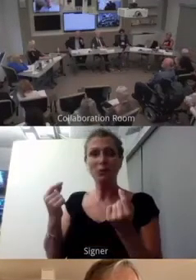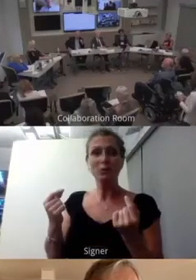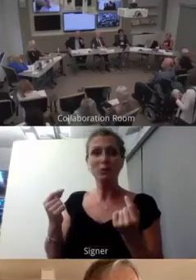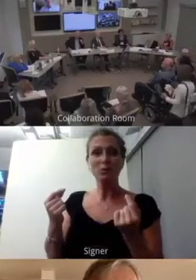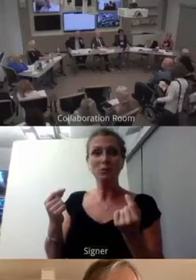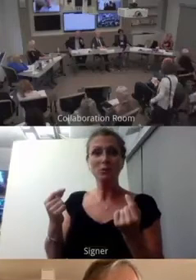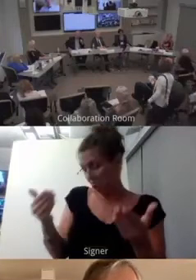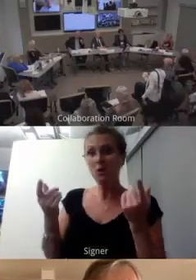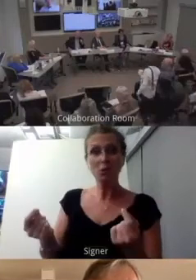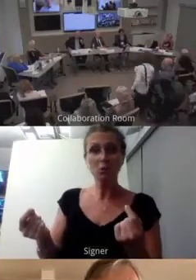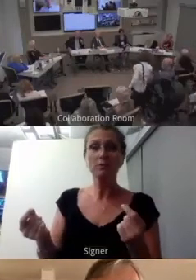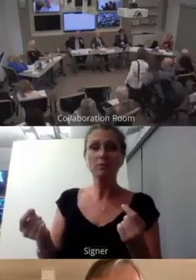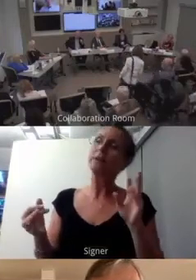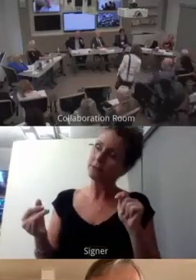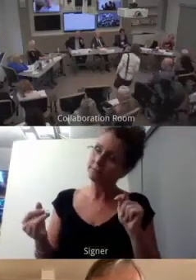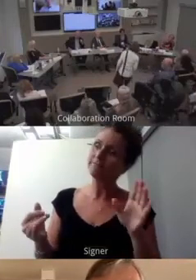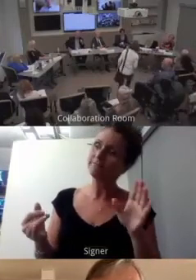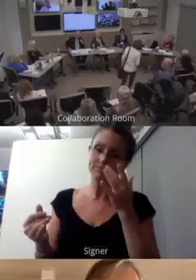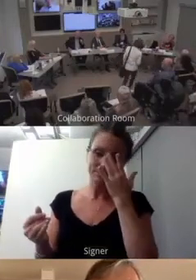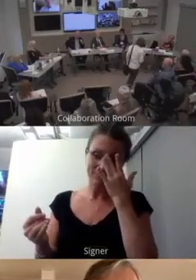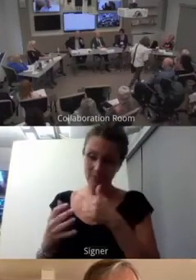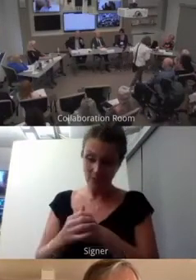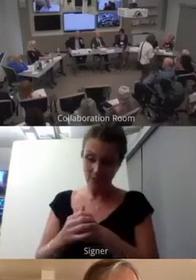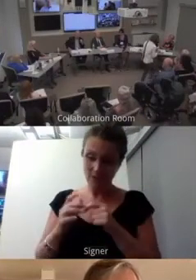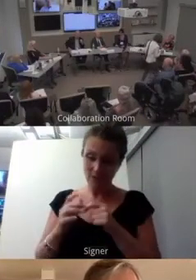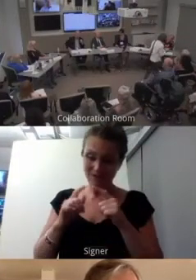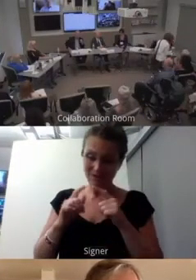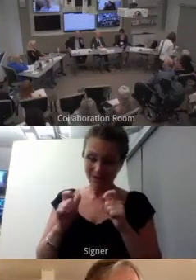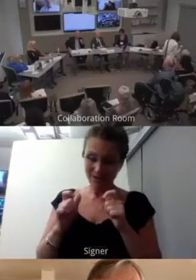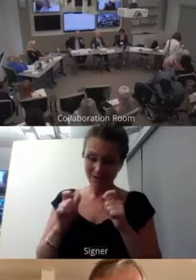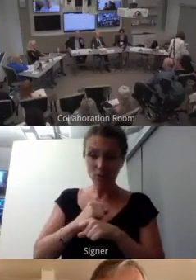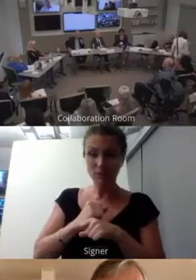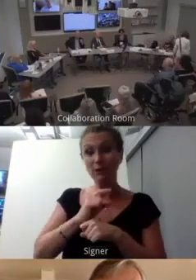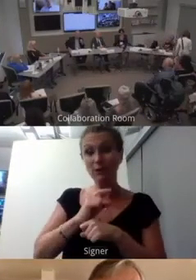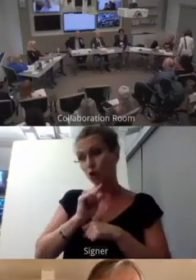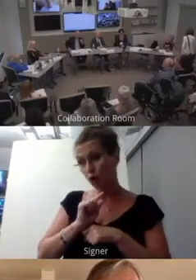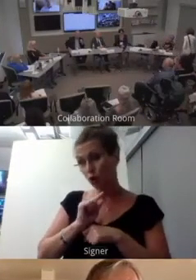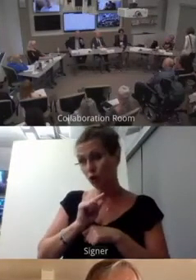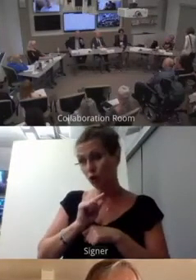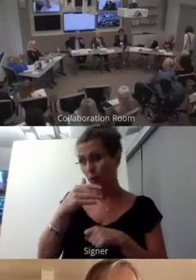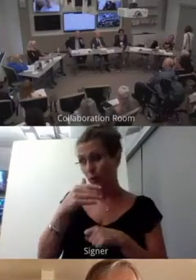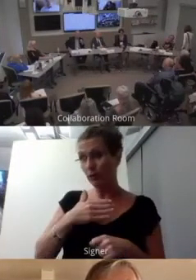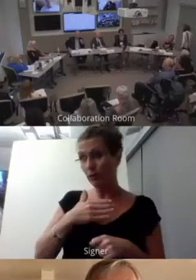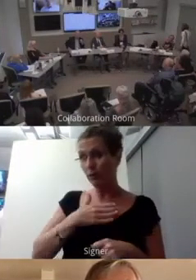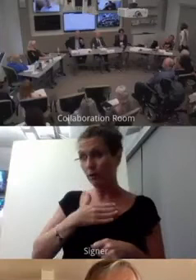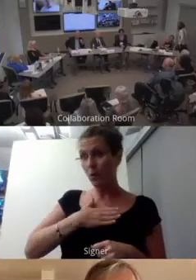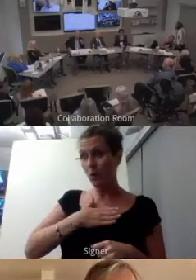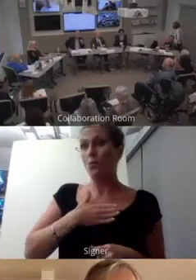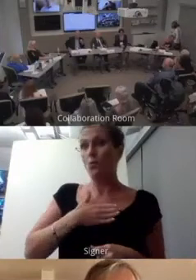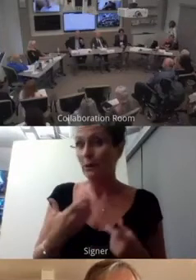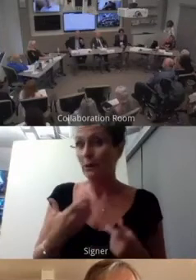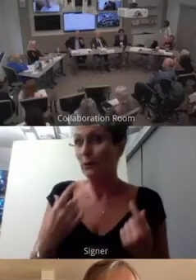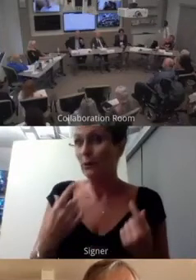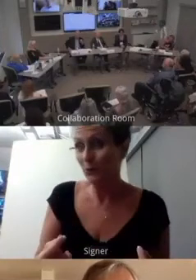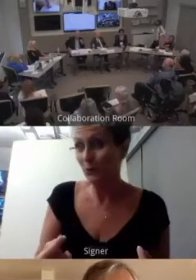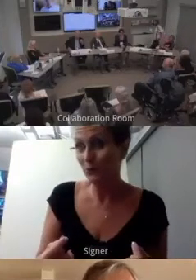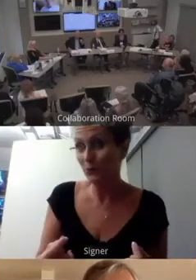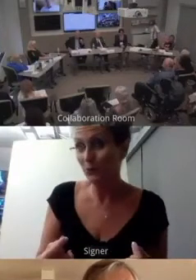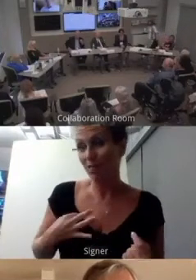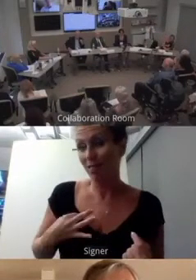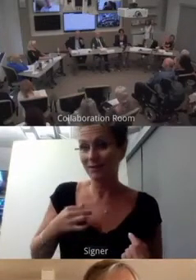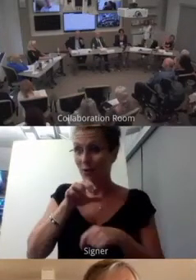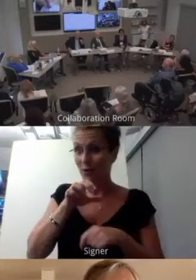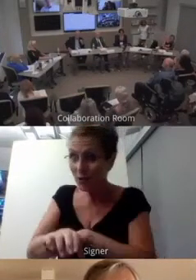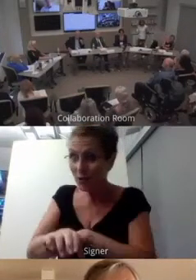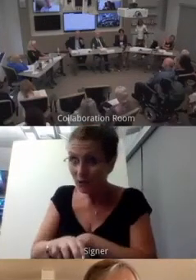that makes them sure that they'll take the voluntary actions is knowing that there are lawyers there, that the federal government will